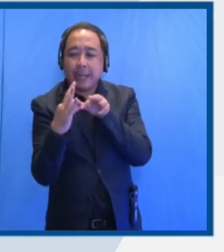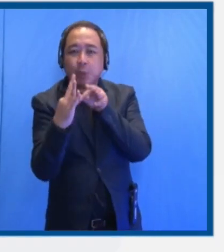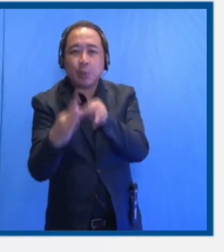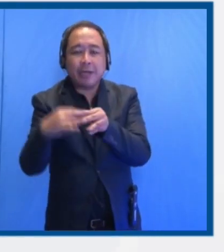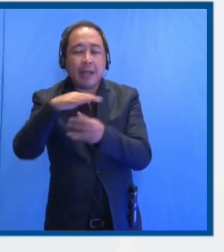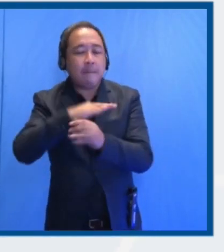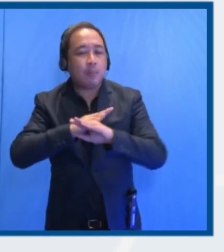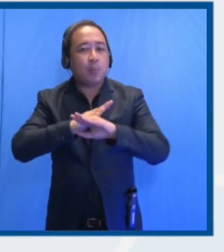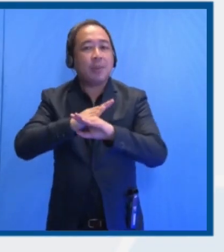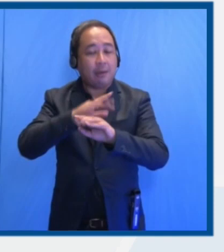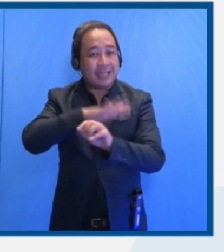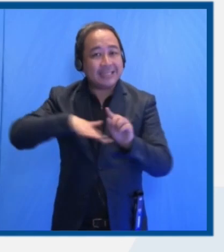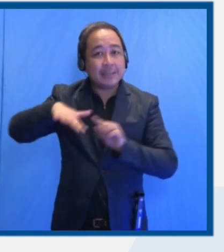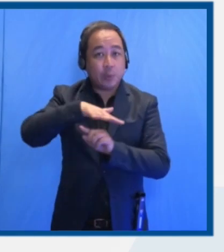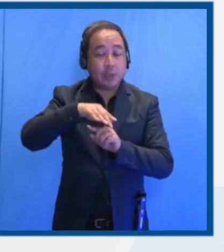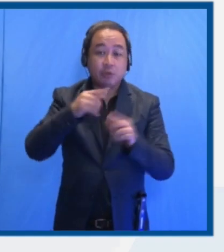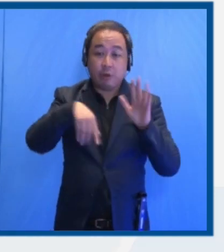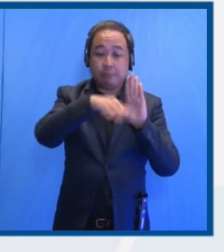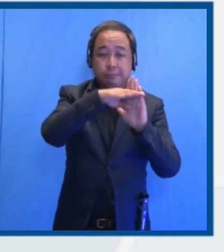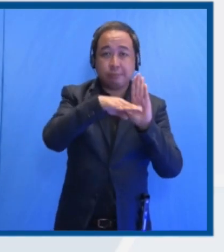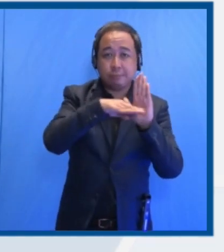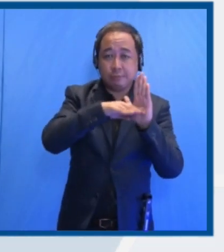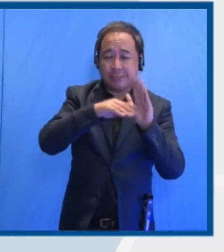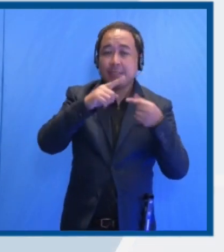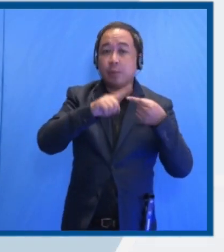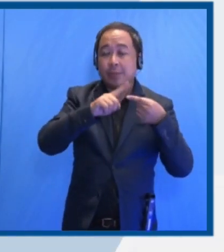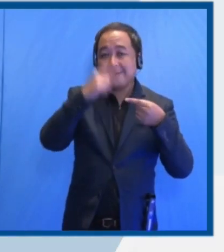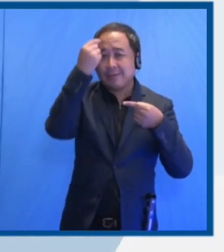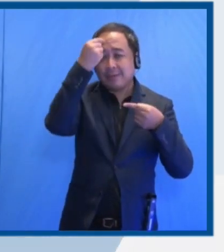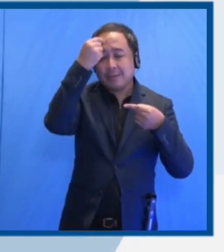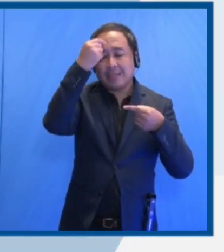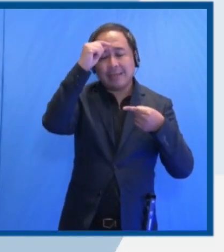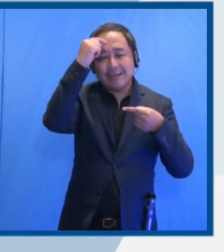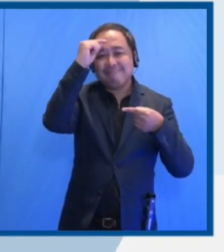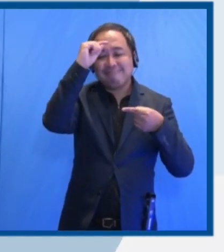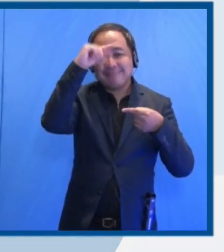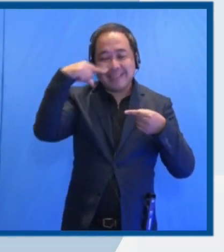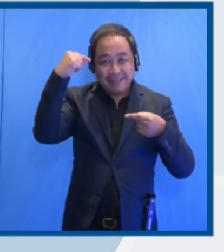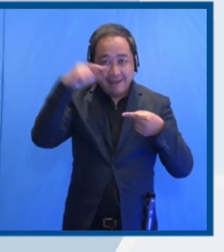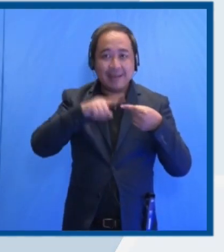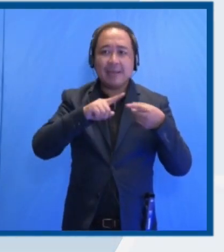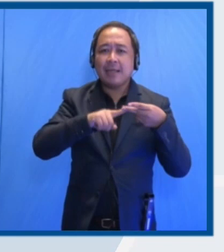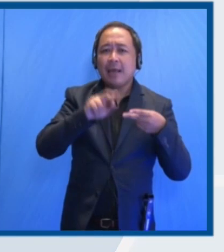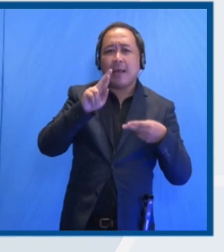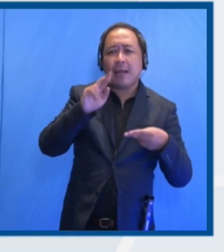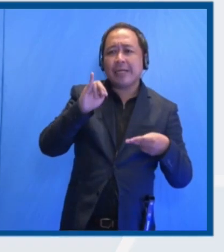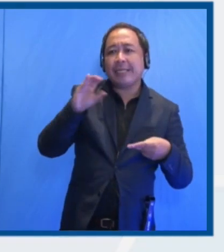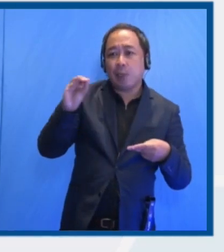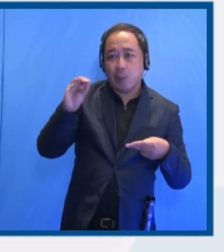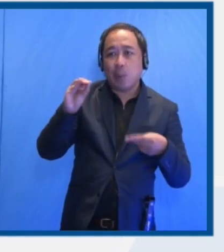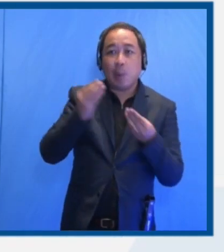including the Sendai Framework, the Rio Convention, the Paris Agreement, as well as Sustainable Development